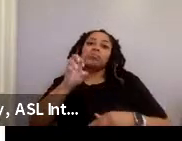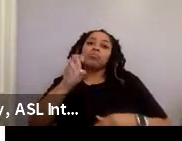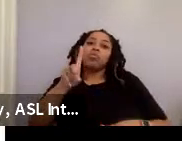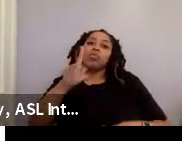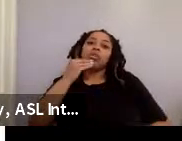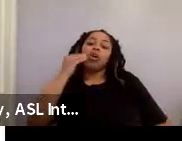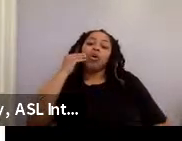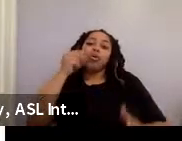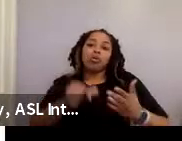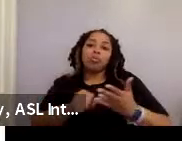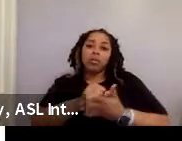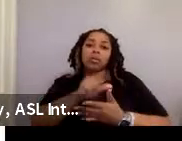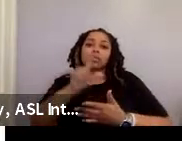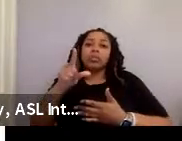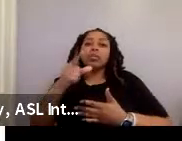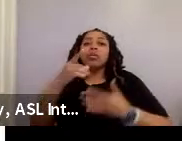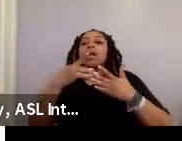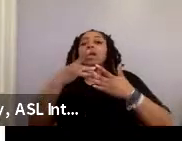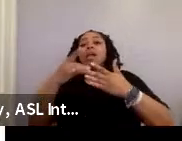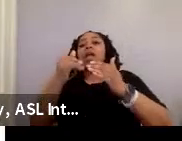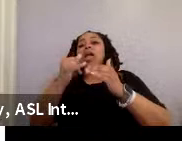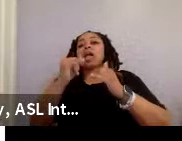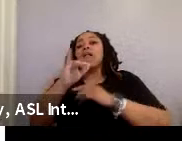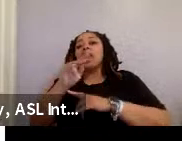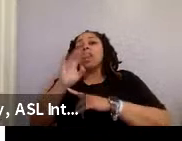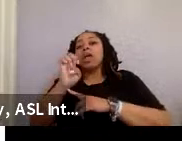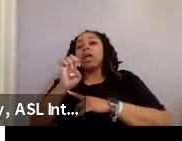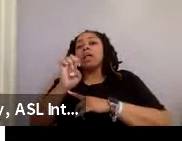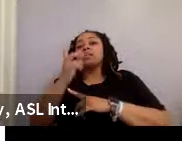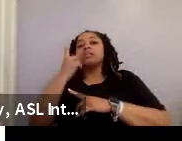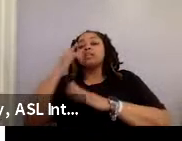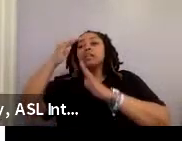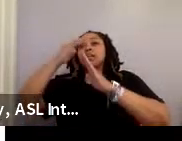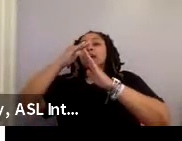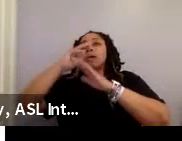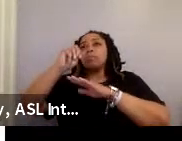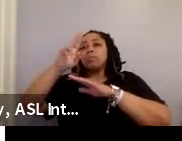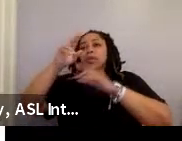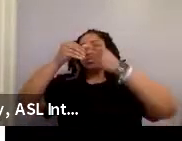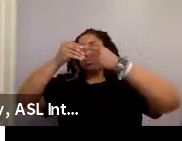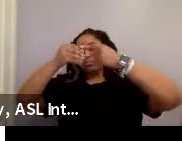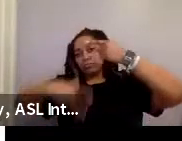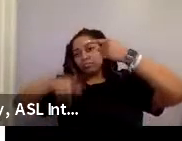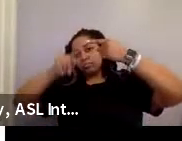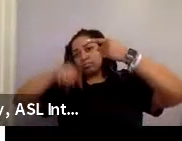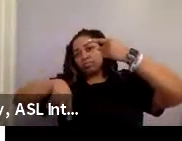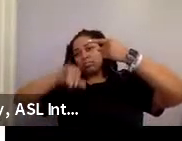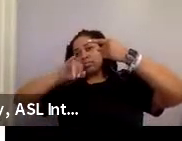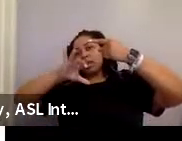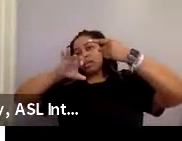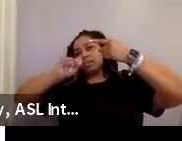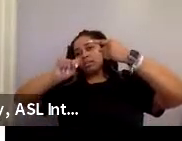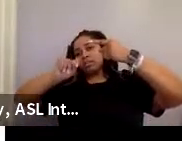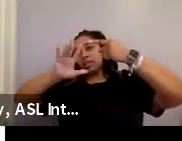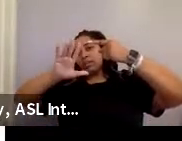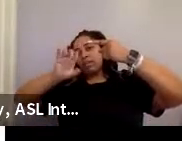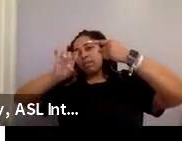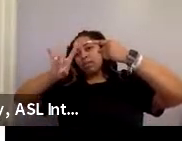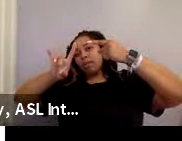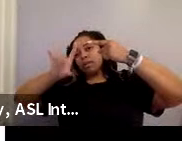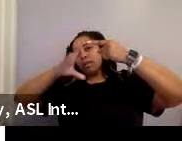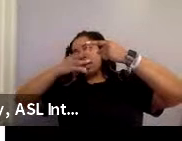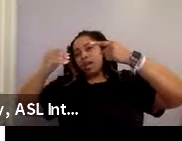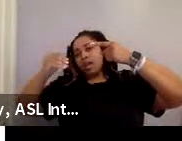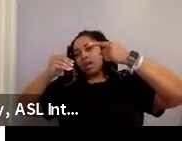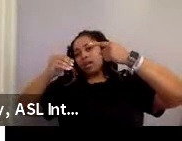homepage, then move to Guidelines and Standards at the top menu, and then scroll to ICT 508